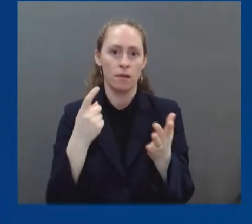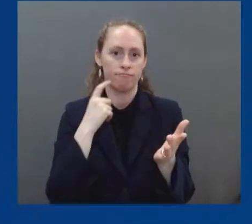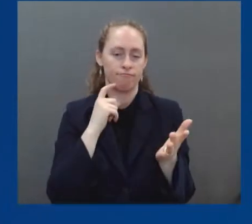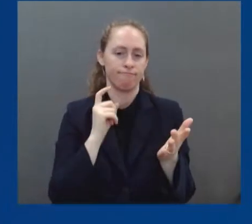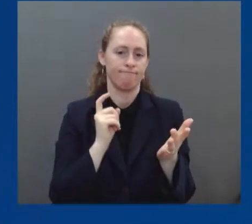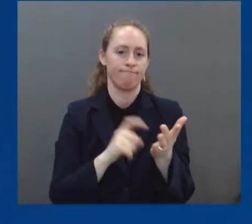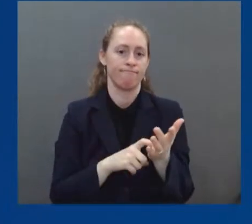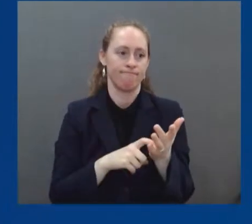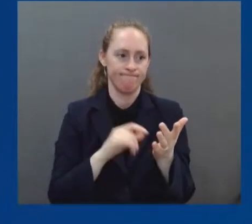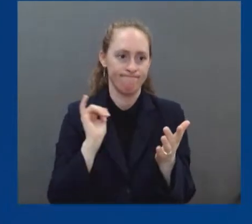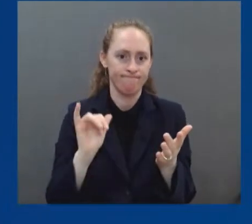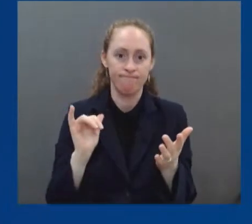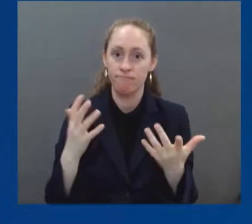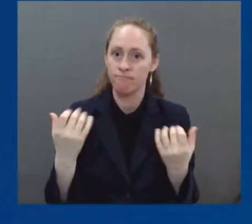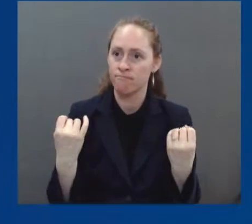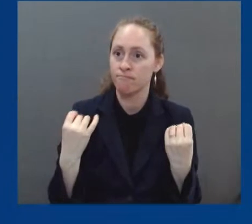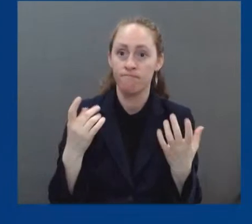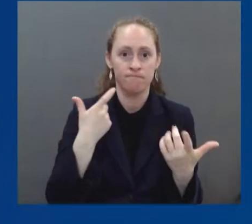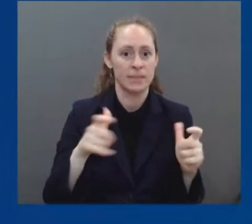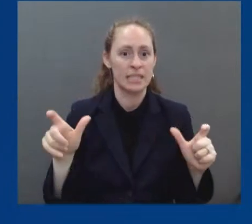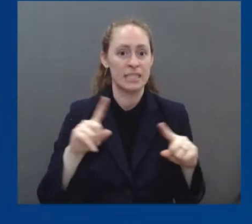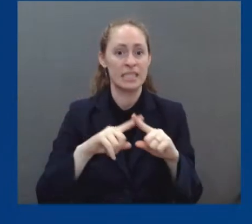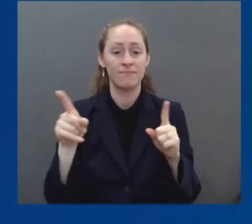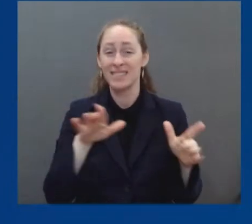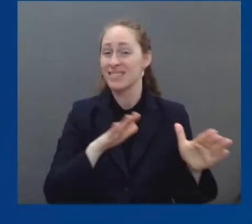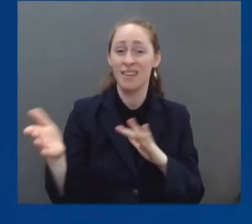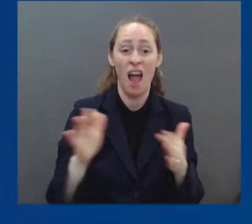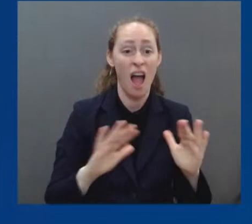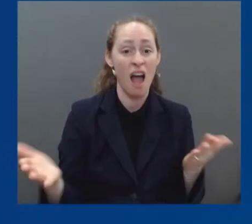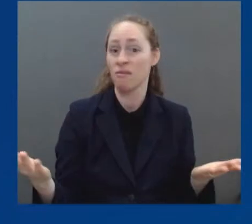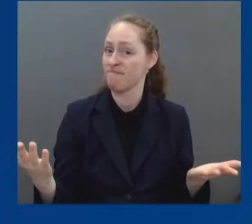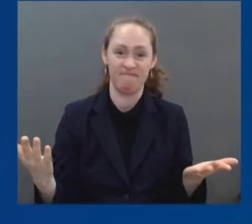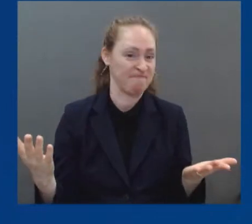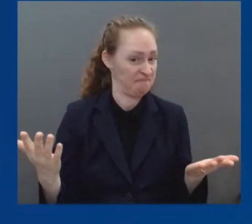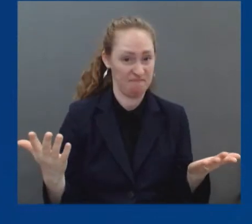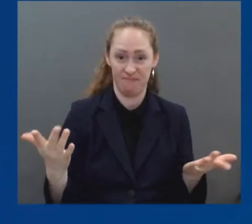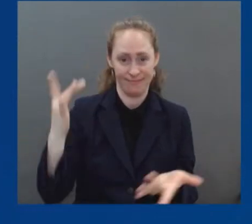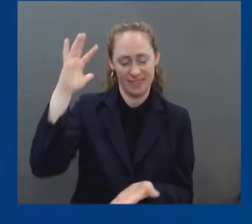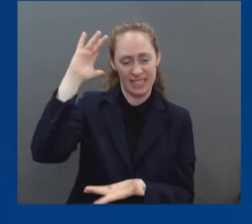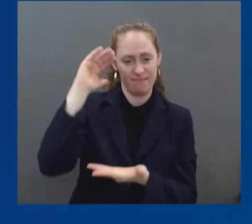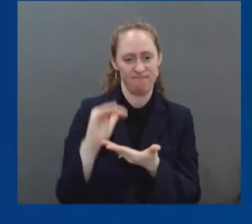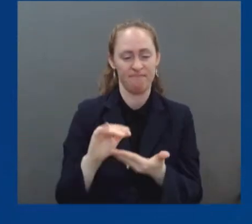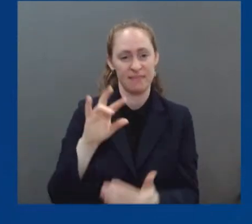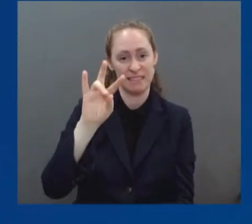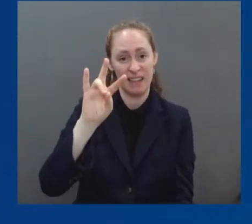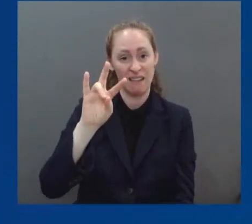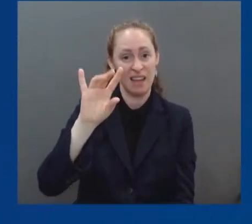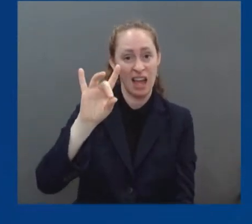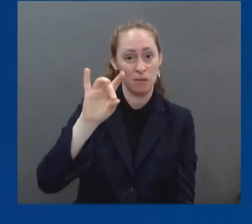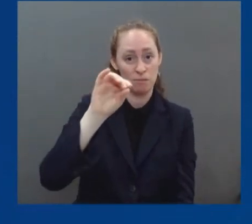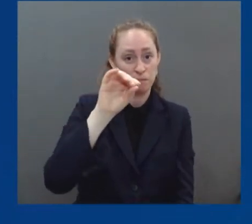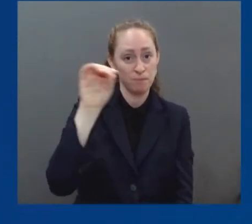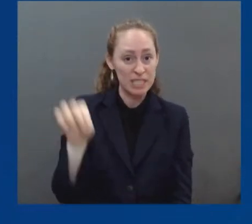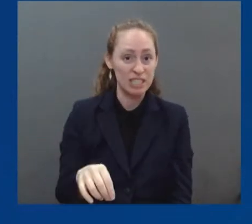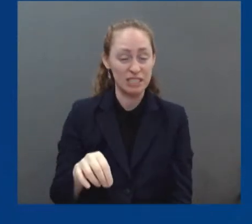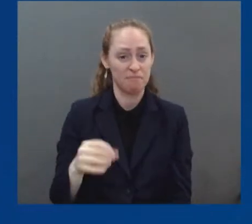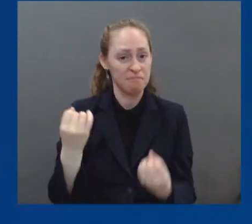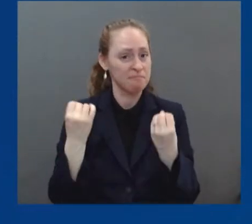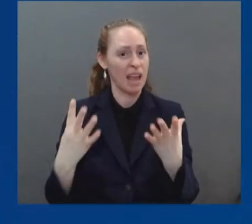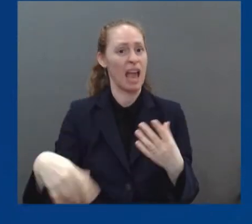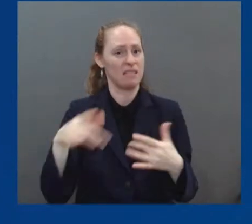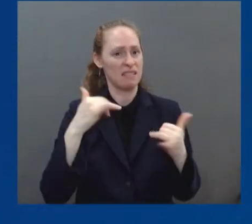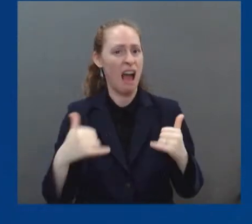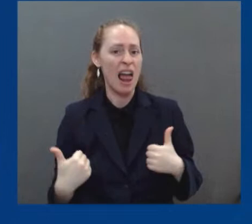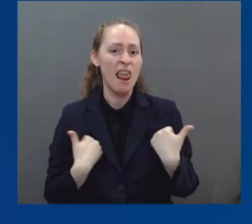first boost. And on the next slide, this is rather dramatically shown by this Kaplan-Meier shot, where you see